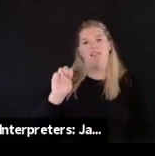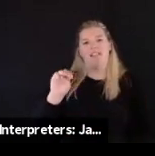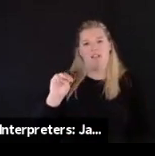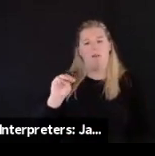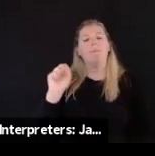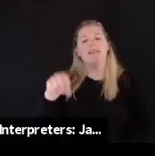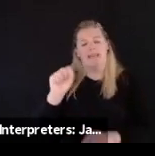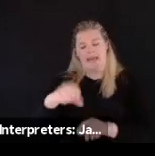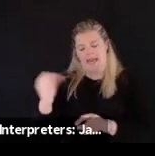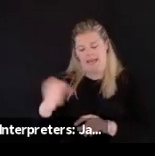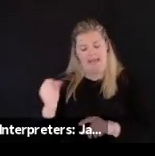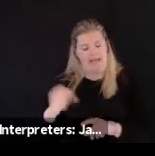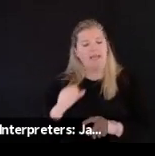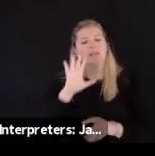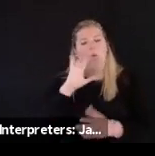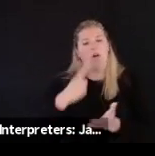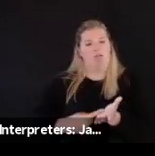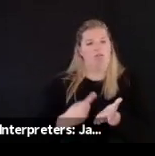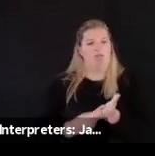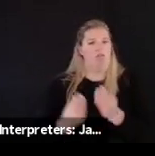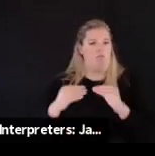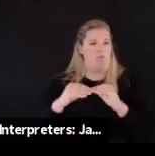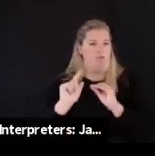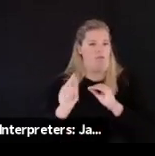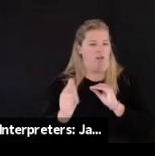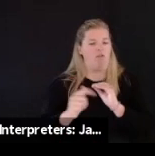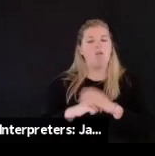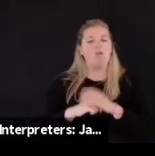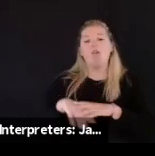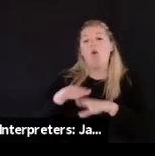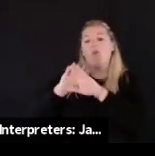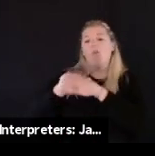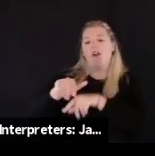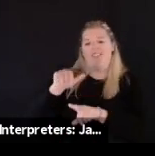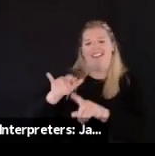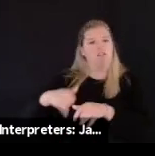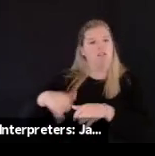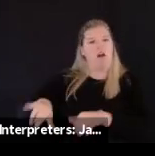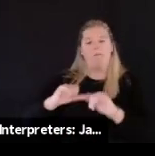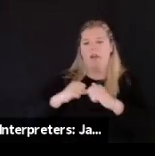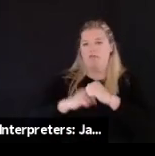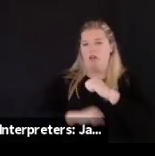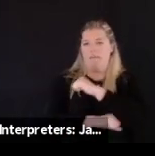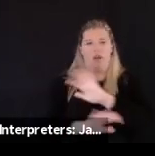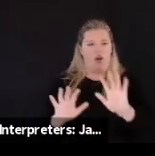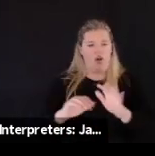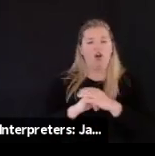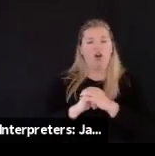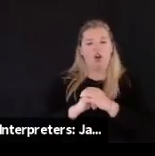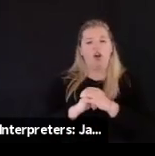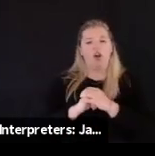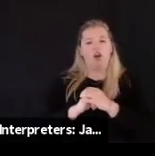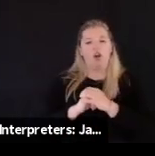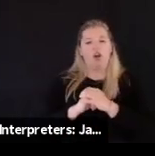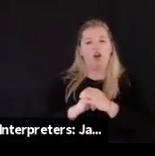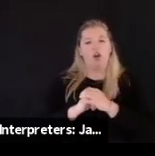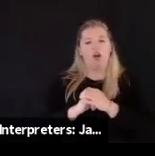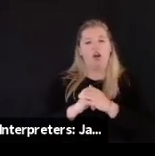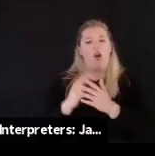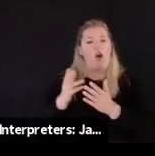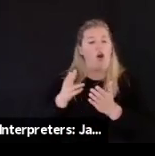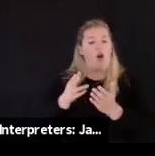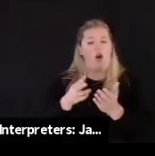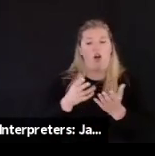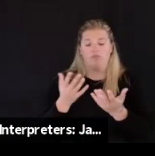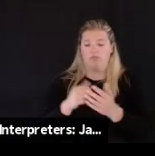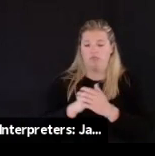that momentarily. Oppression is the common denominator. Beverly, thank you. Too often, let's see, we